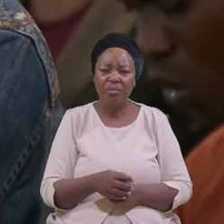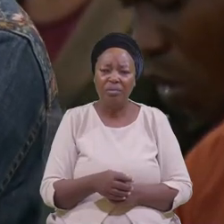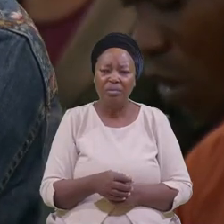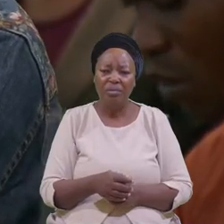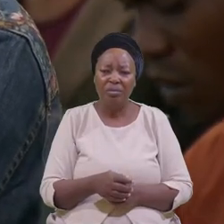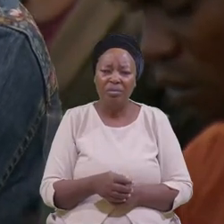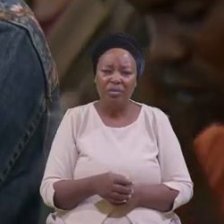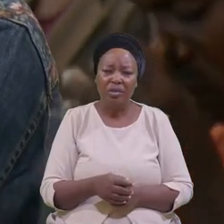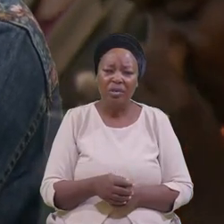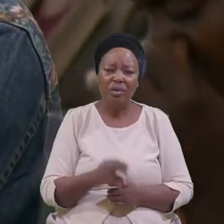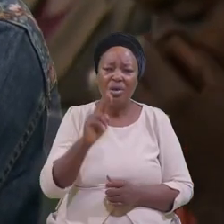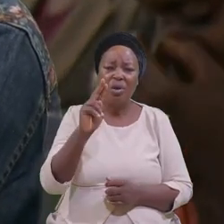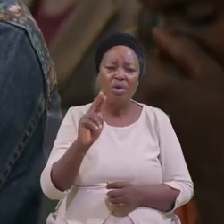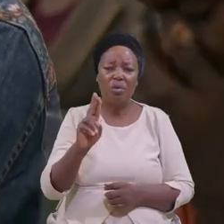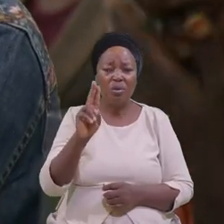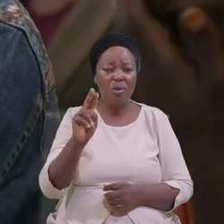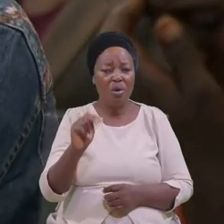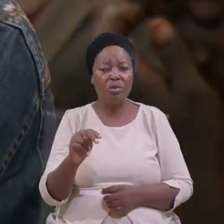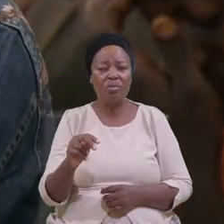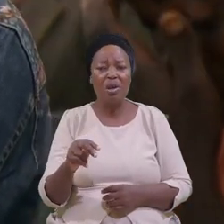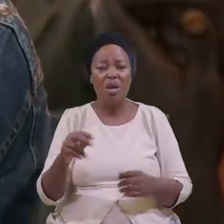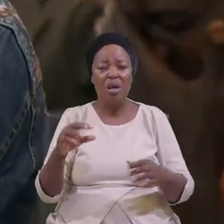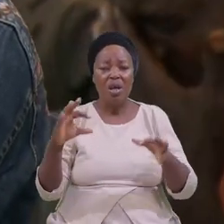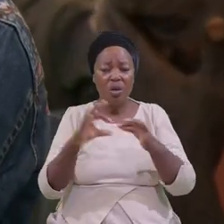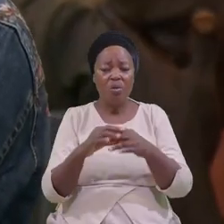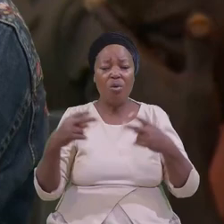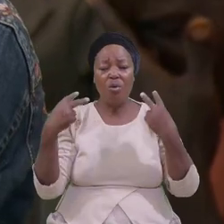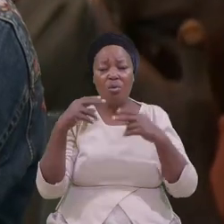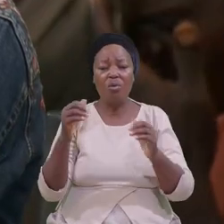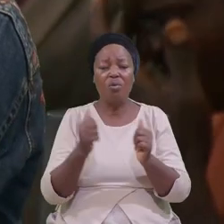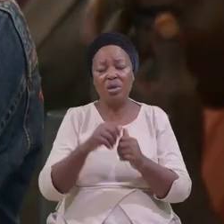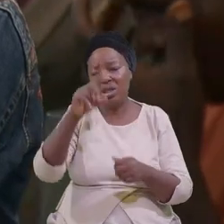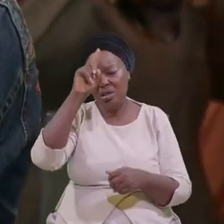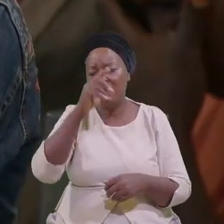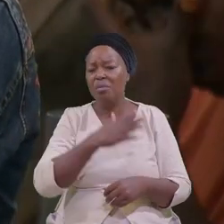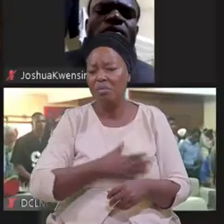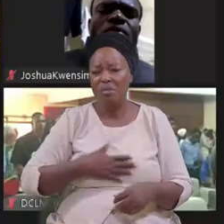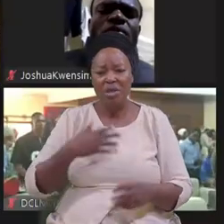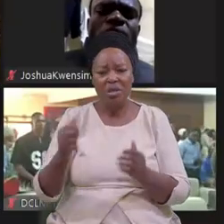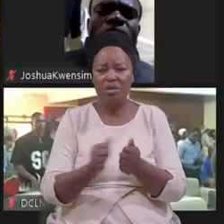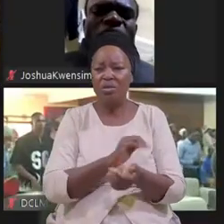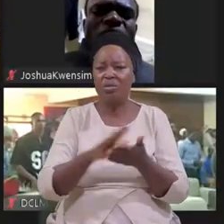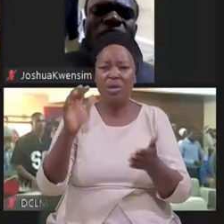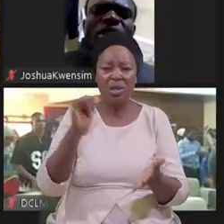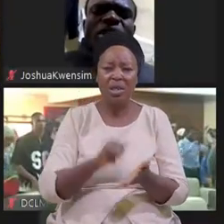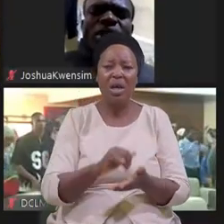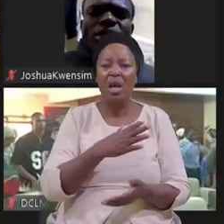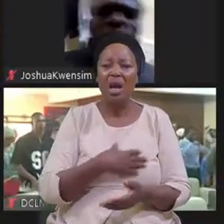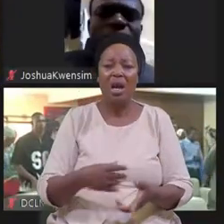unequal yoke with Egypt, get rid of that and